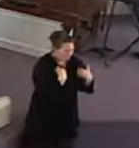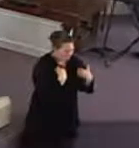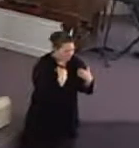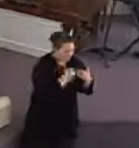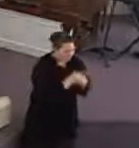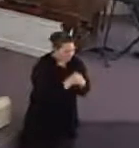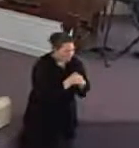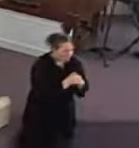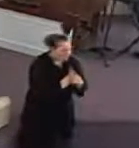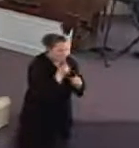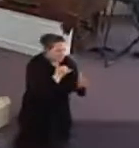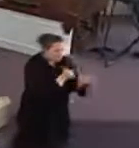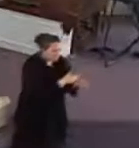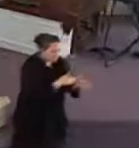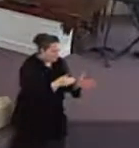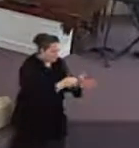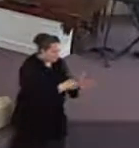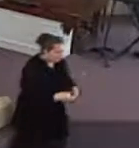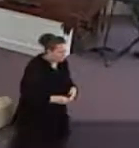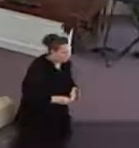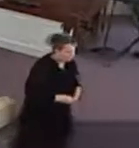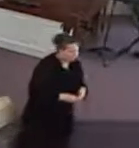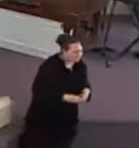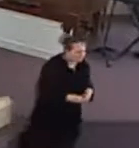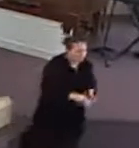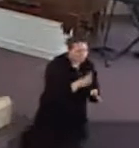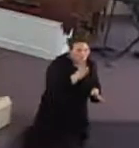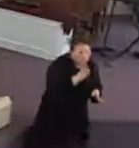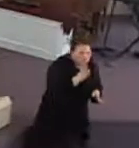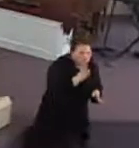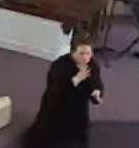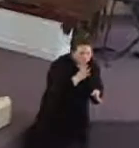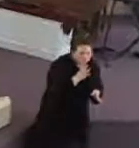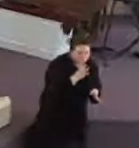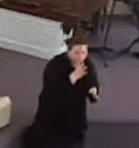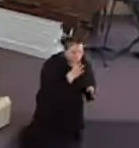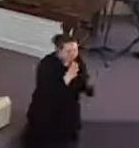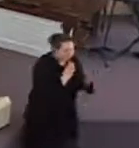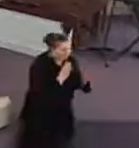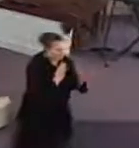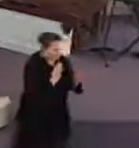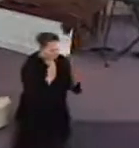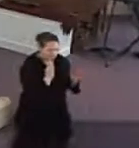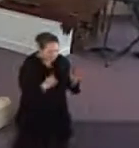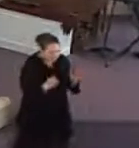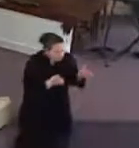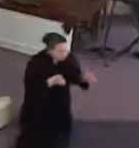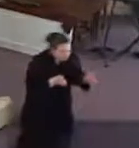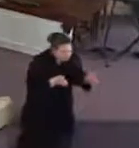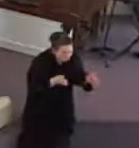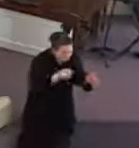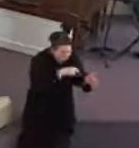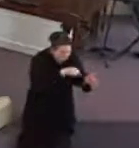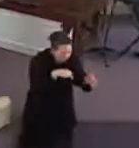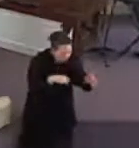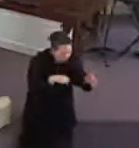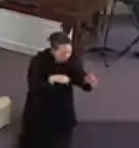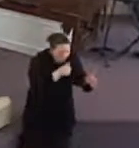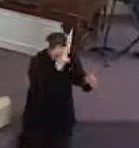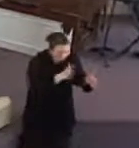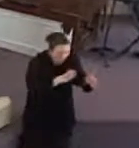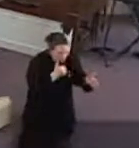Now, let me say that again. We're talking about an interval from the time that a man or a woman has